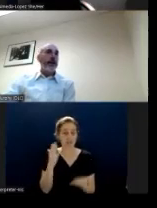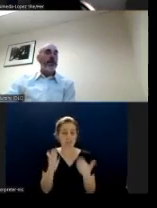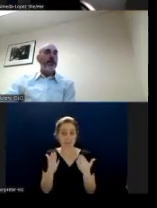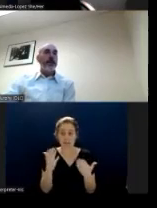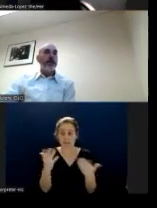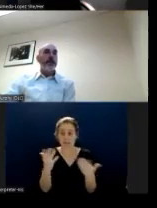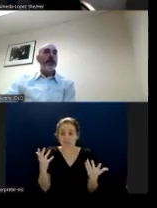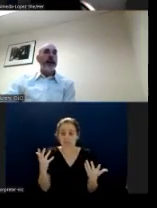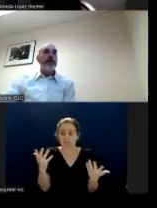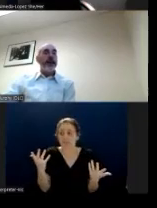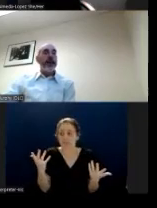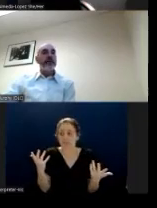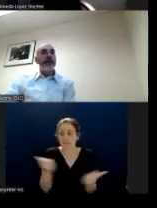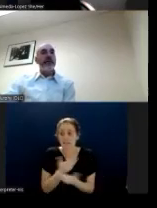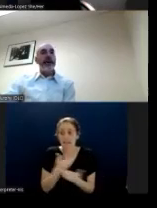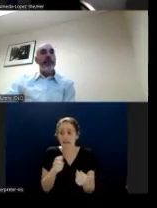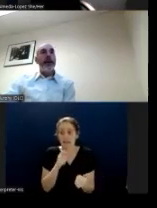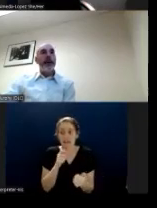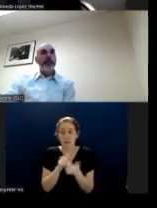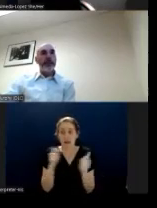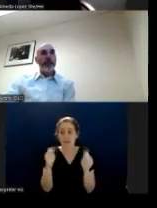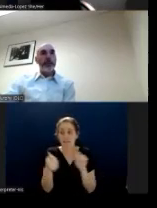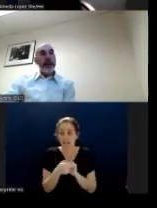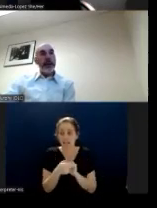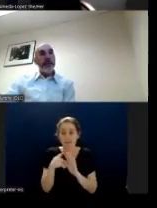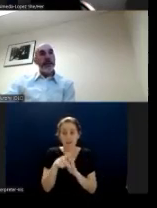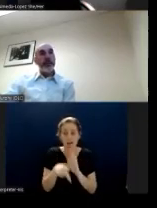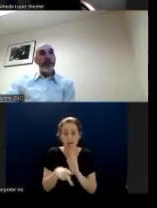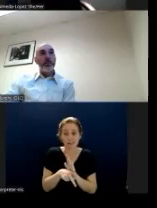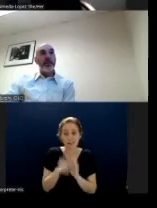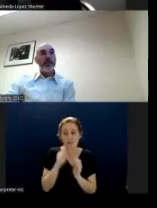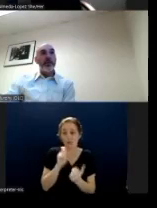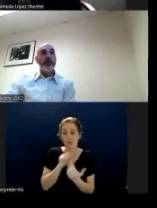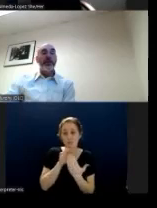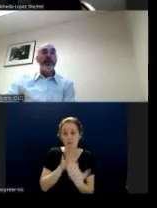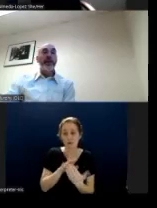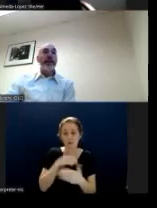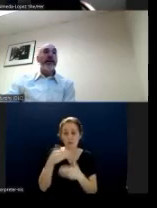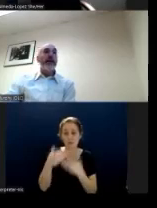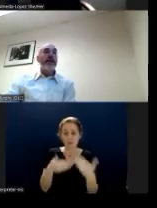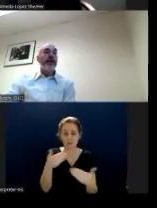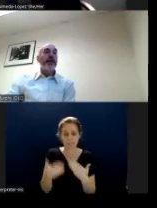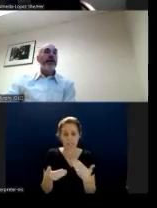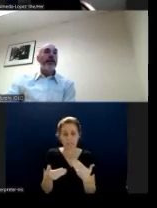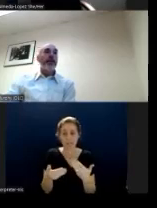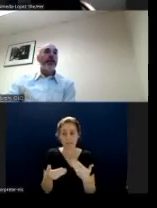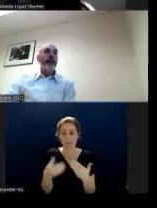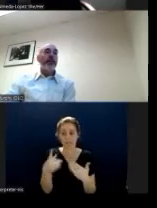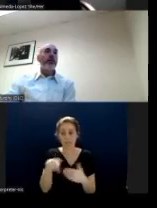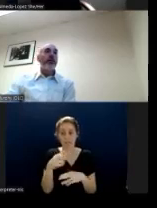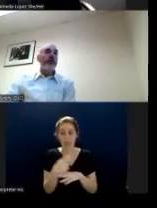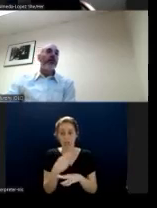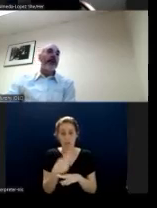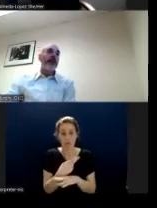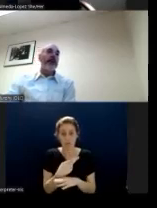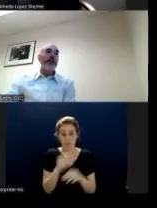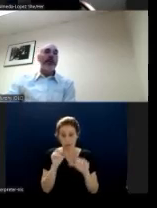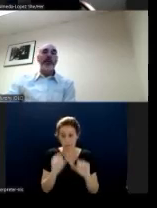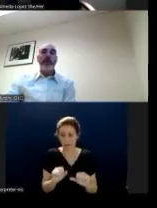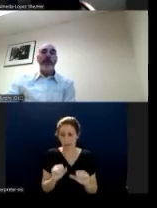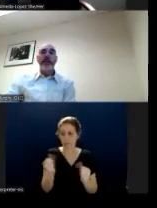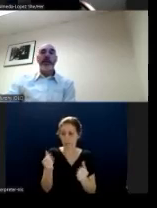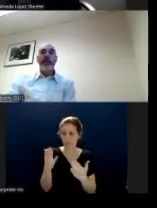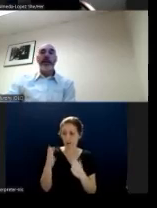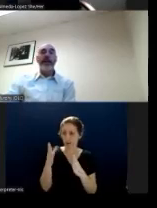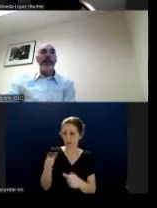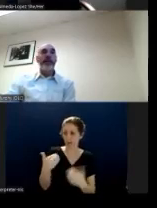any modification of any policies or practices or procedures that they use in order to give a person